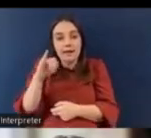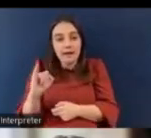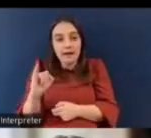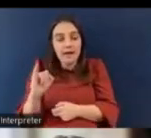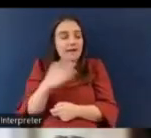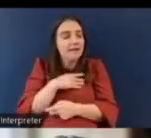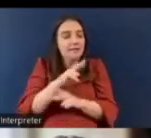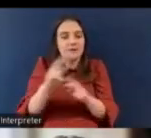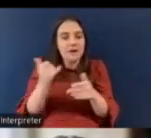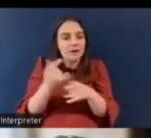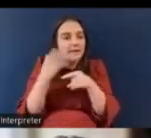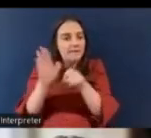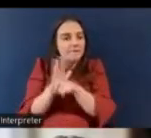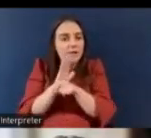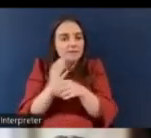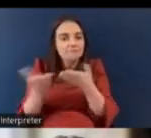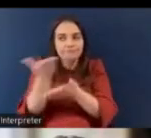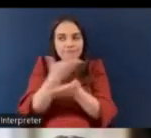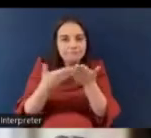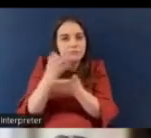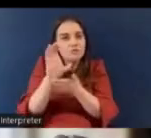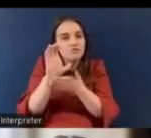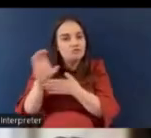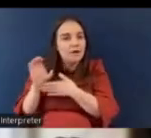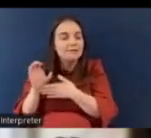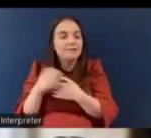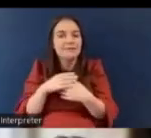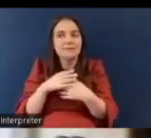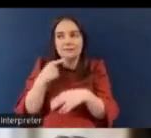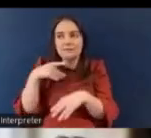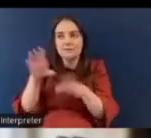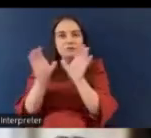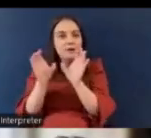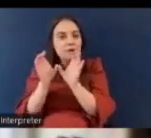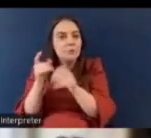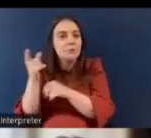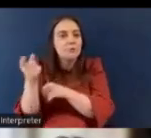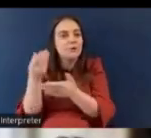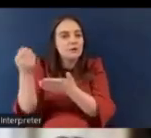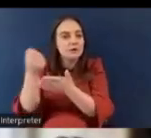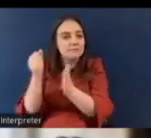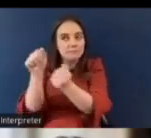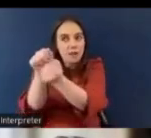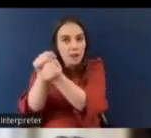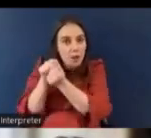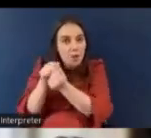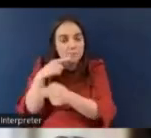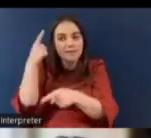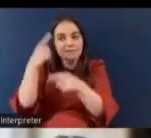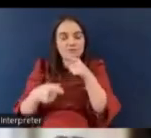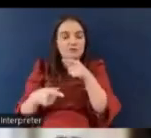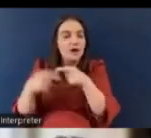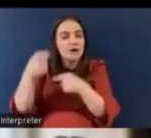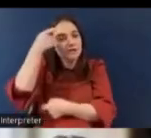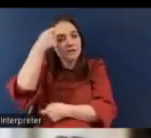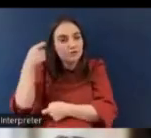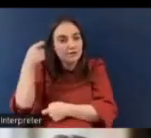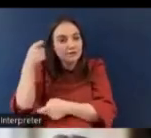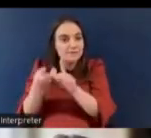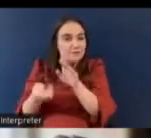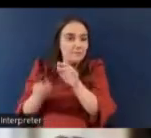people are eligible for. People are resorting to credit union loans, but there's an interest cost there.